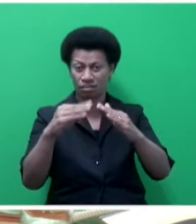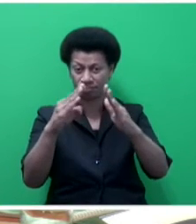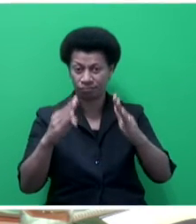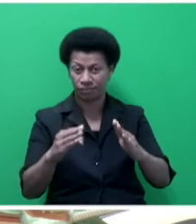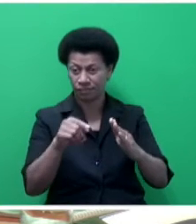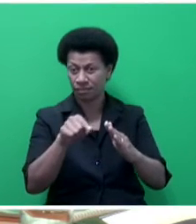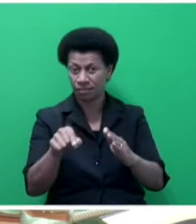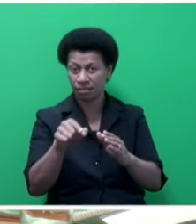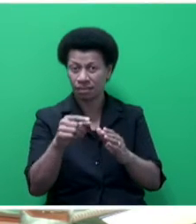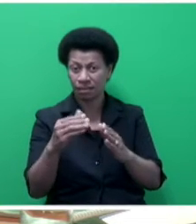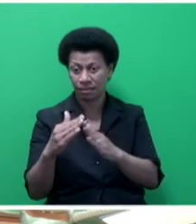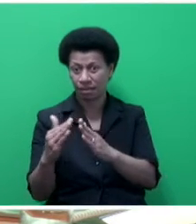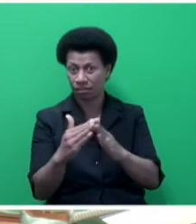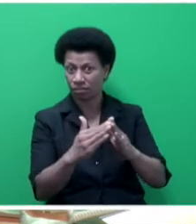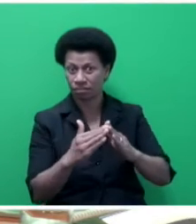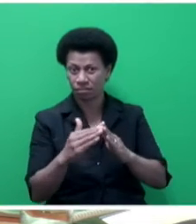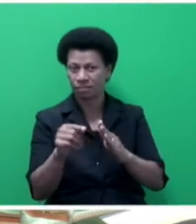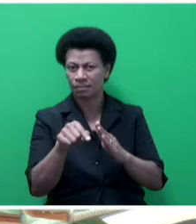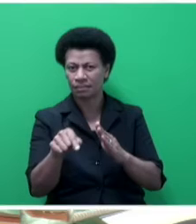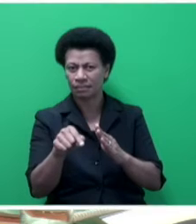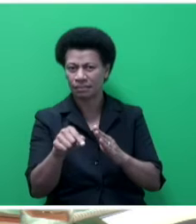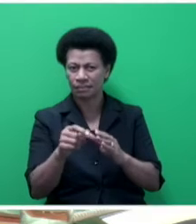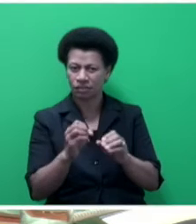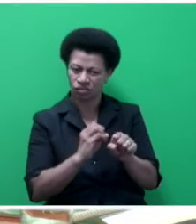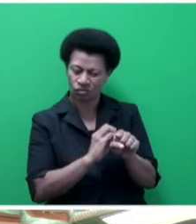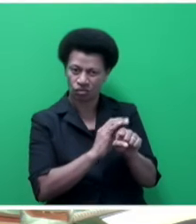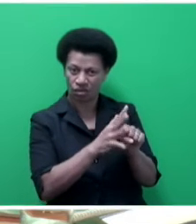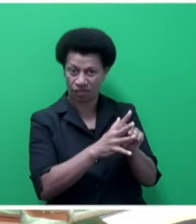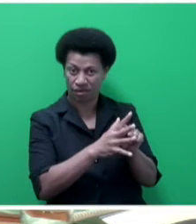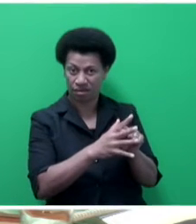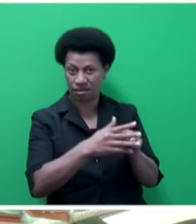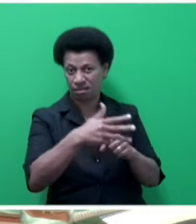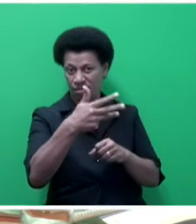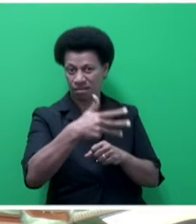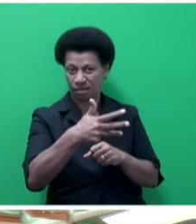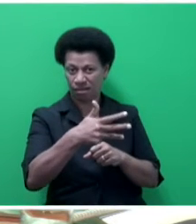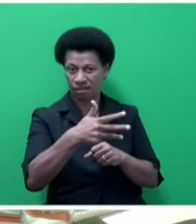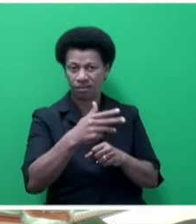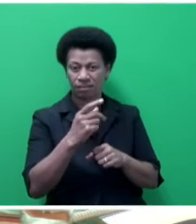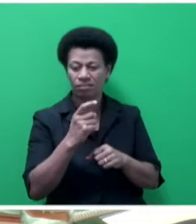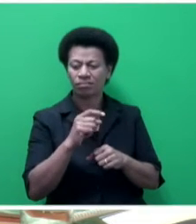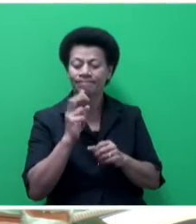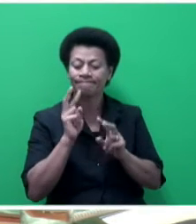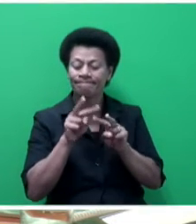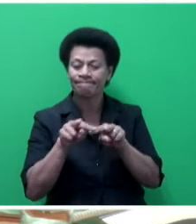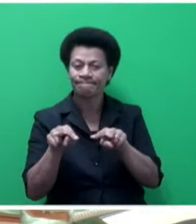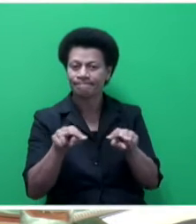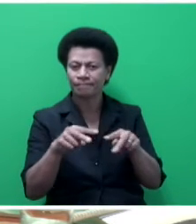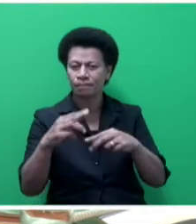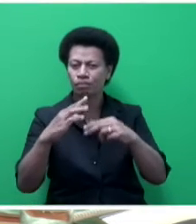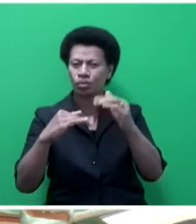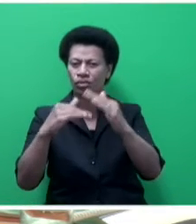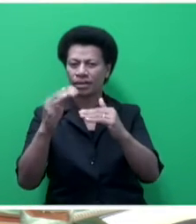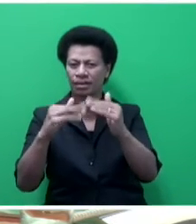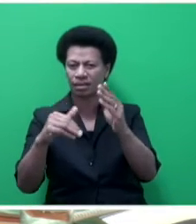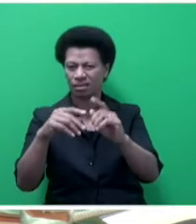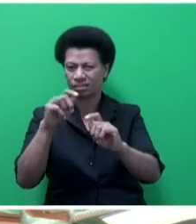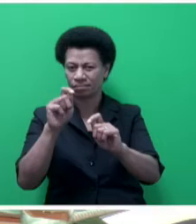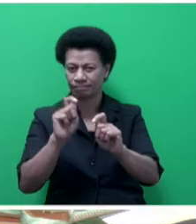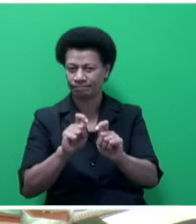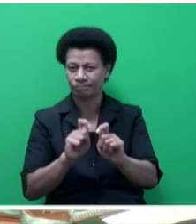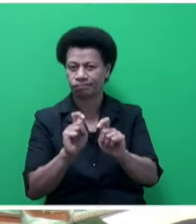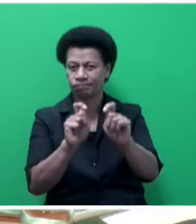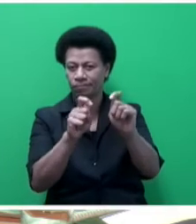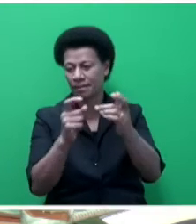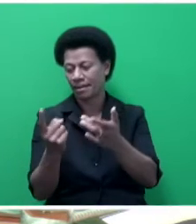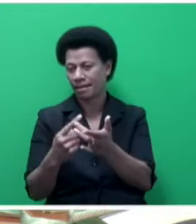normal with COVID-19, starting to grip the building and construction industry, and indeed other sectors as